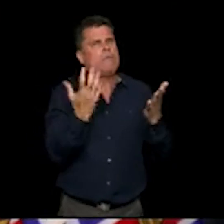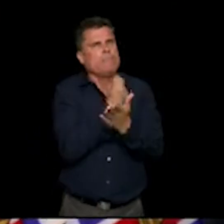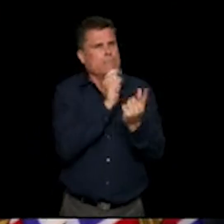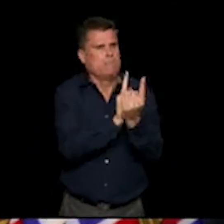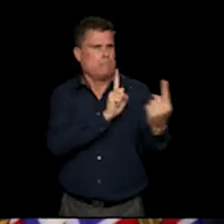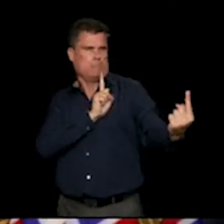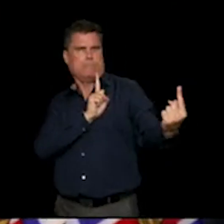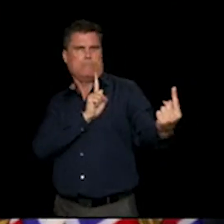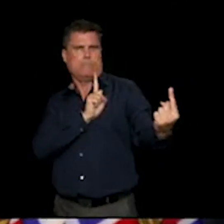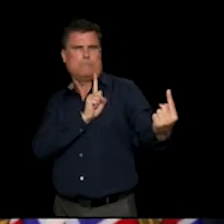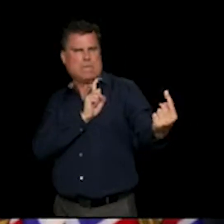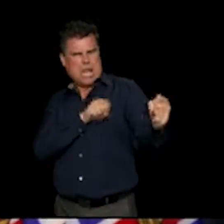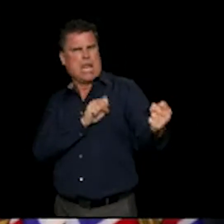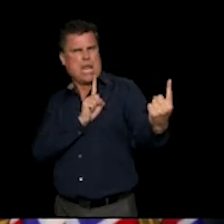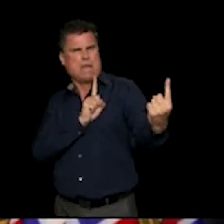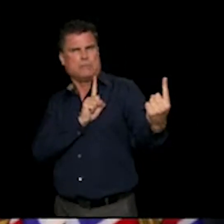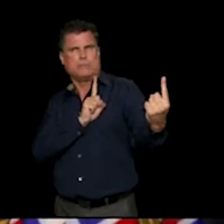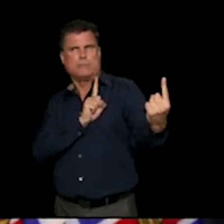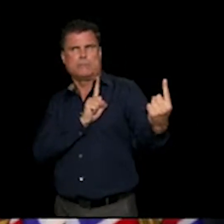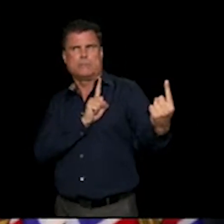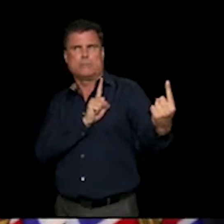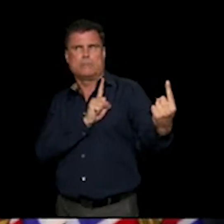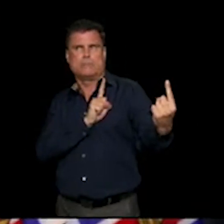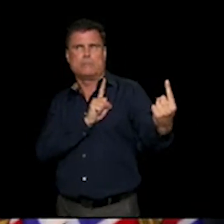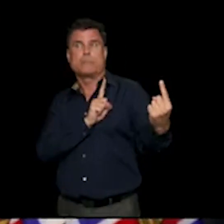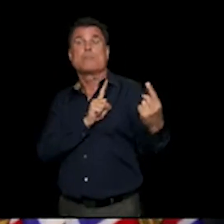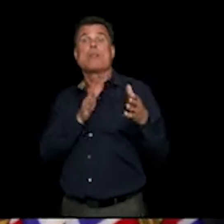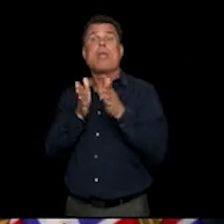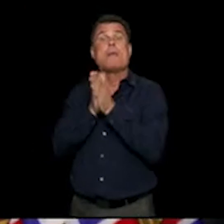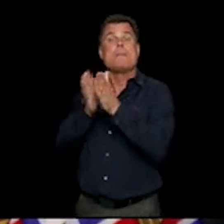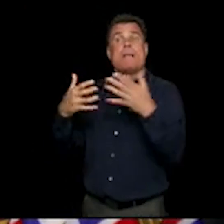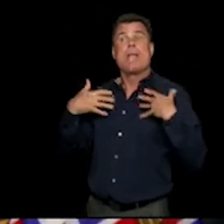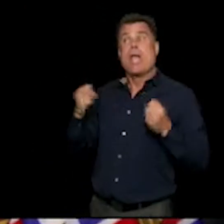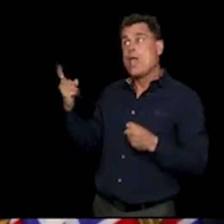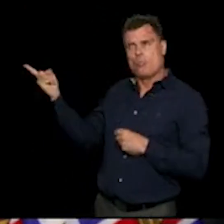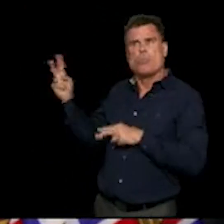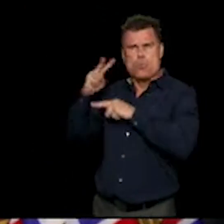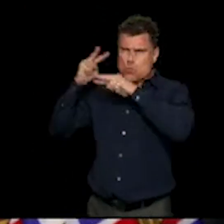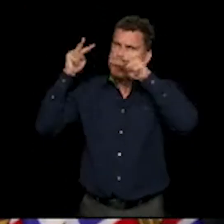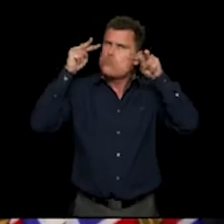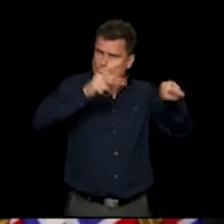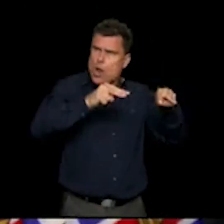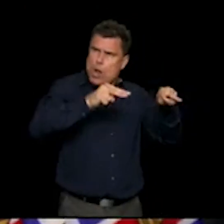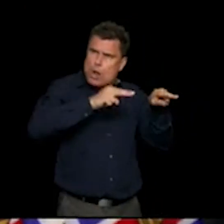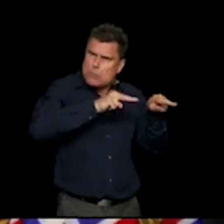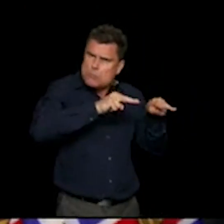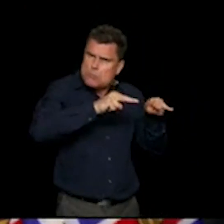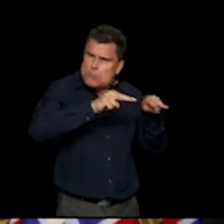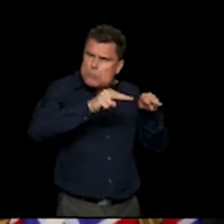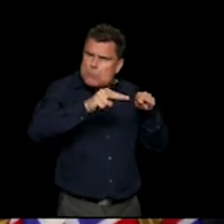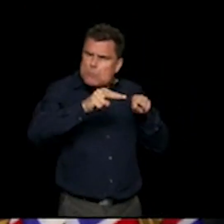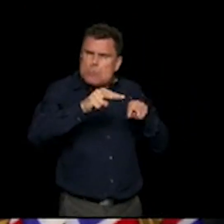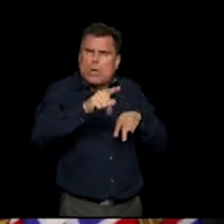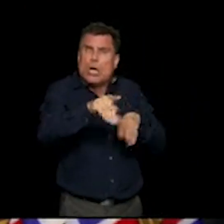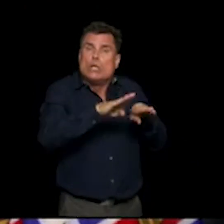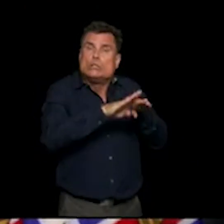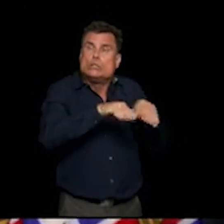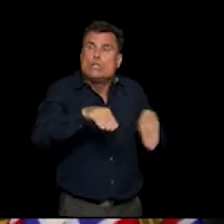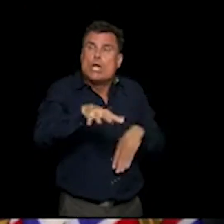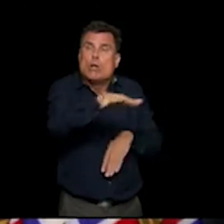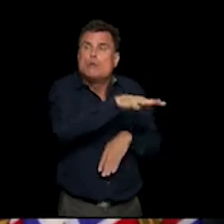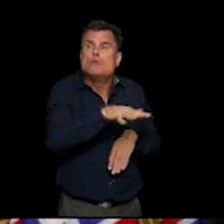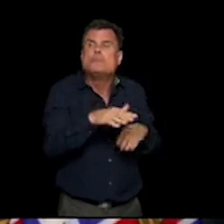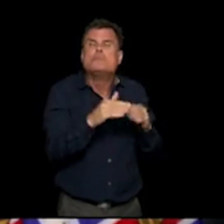whenever possible. Certainly the public health principle in a school setting that must be adhered to, and I think kids even as young